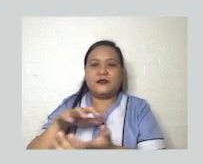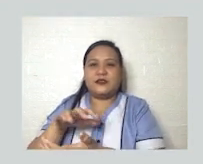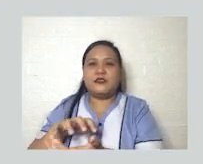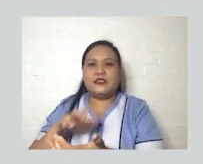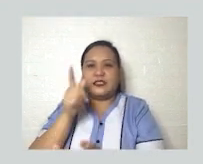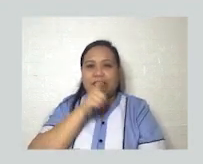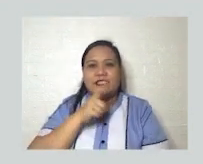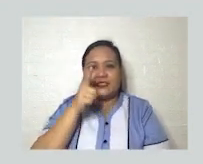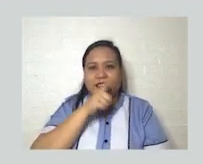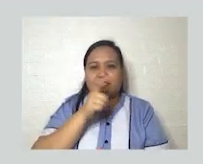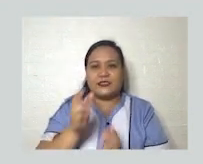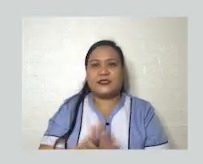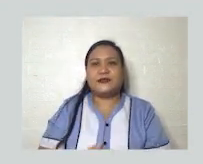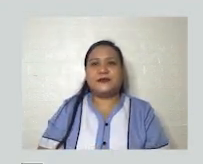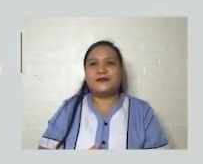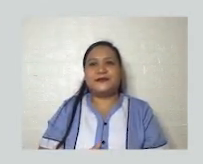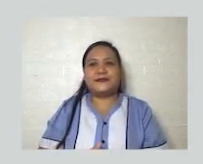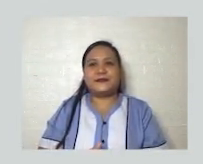Third, jumbled letters.